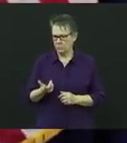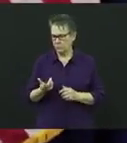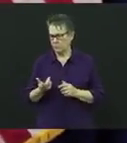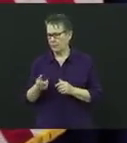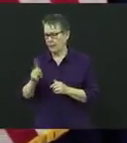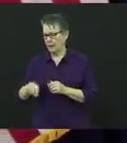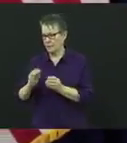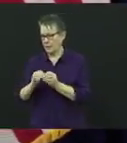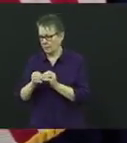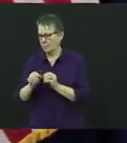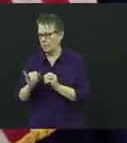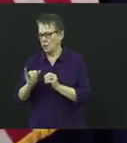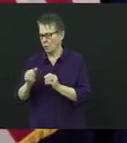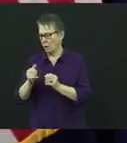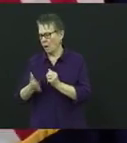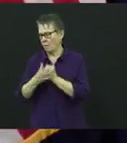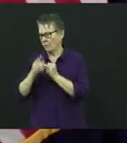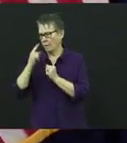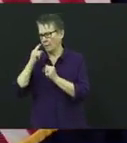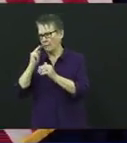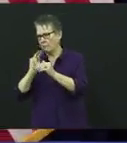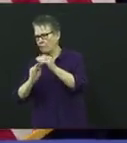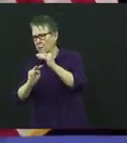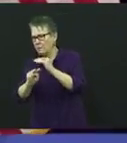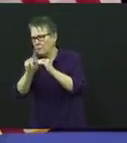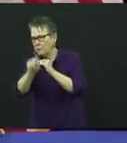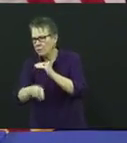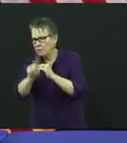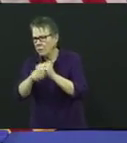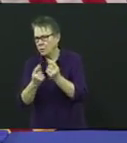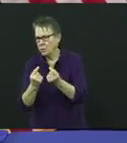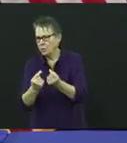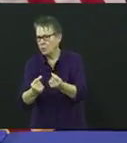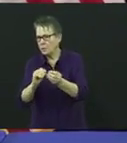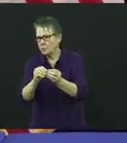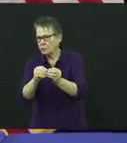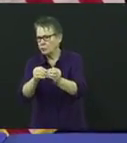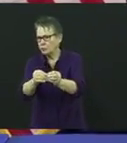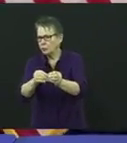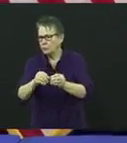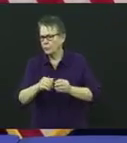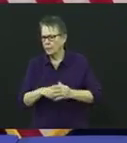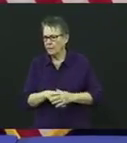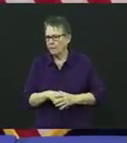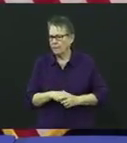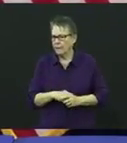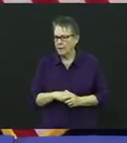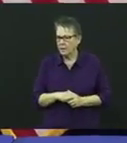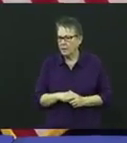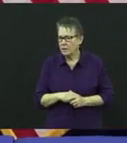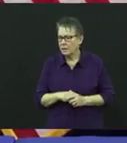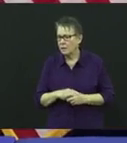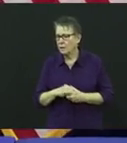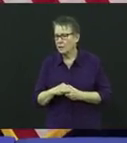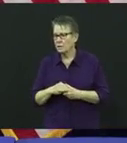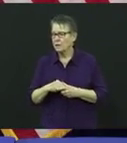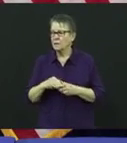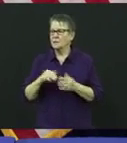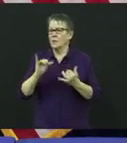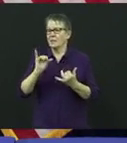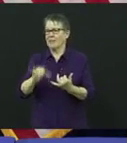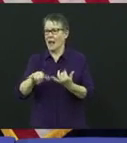getting a better picture, and we got a ways to go. Don't anybody expect that we're going to be in a